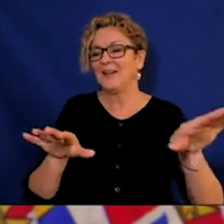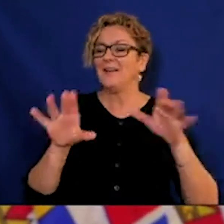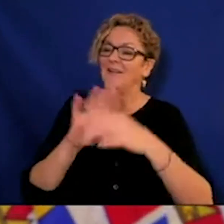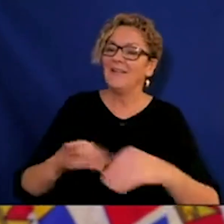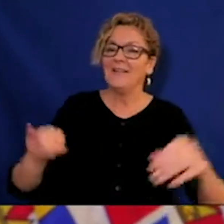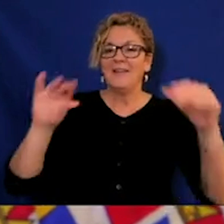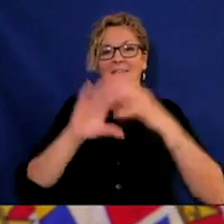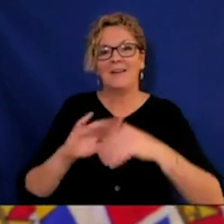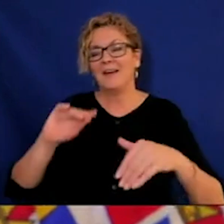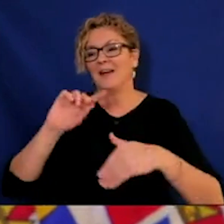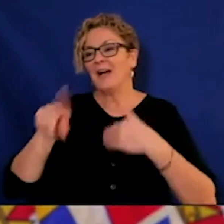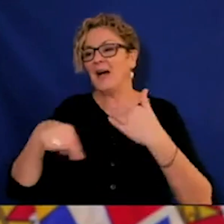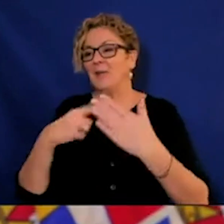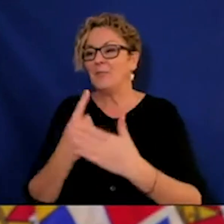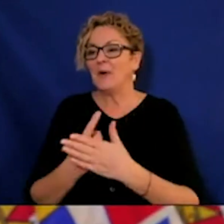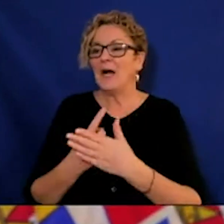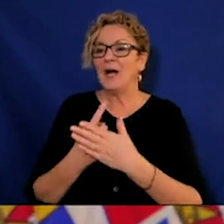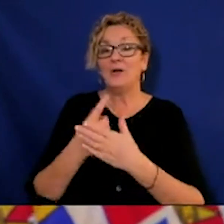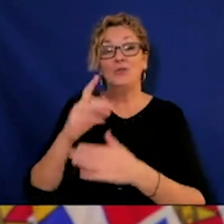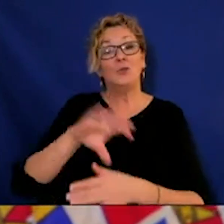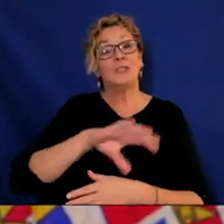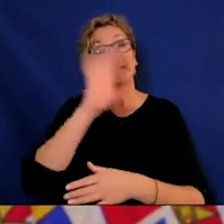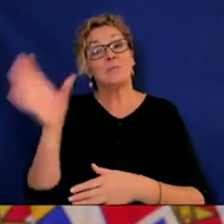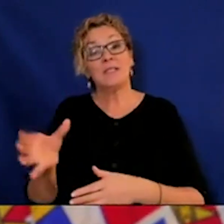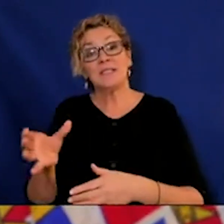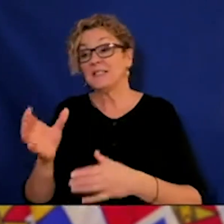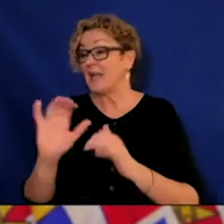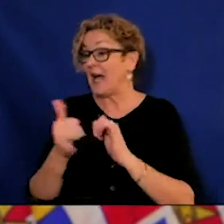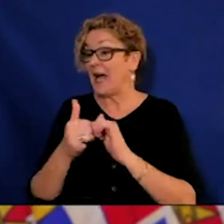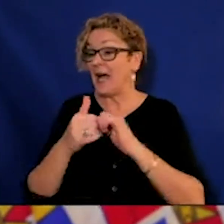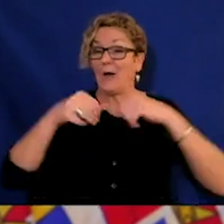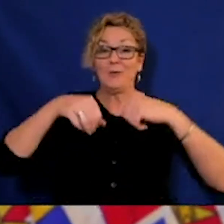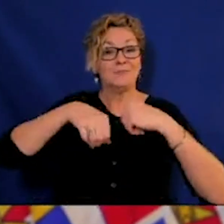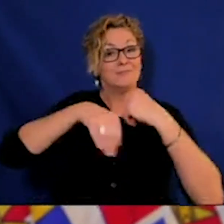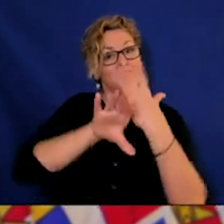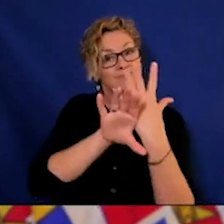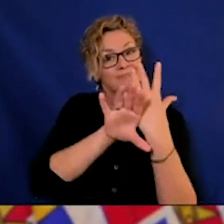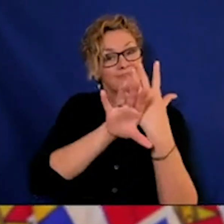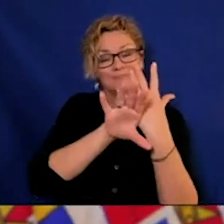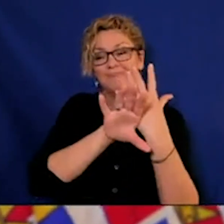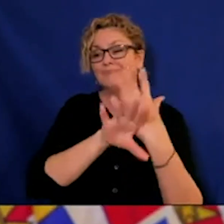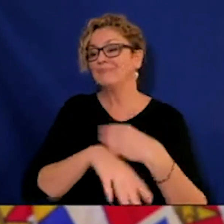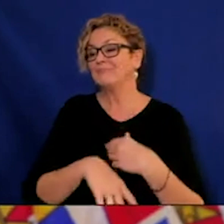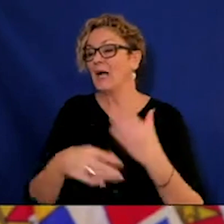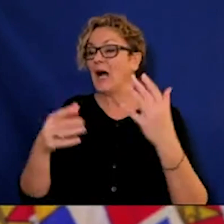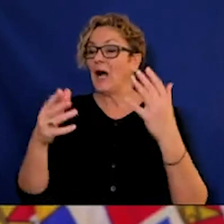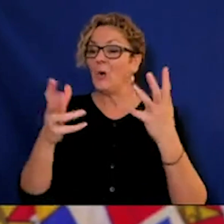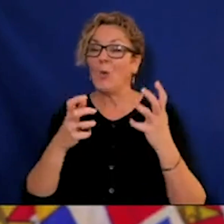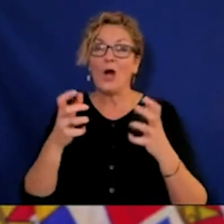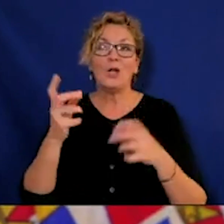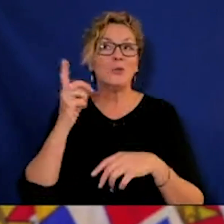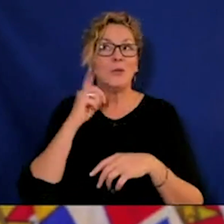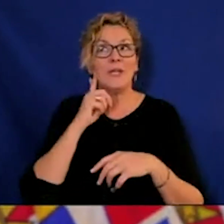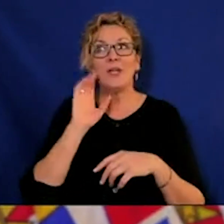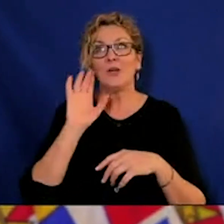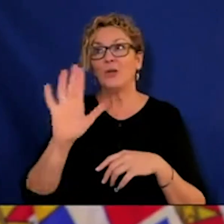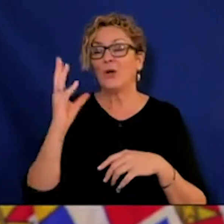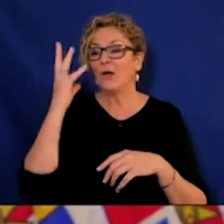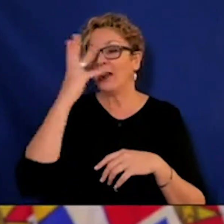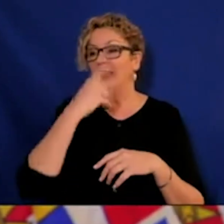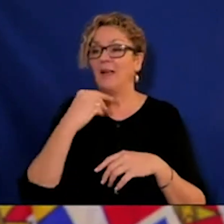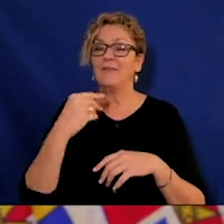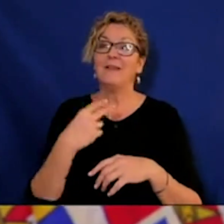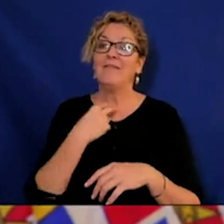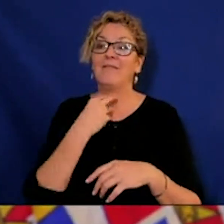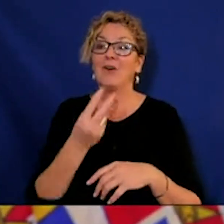only over Zoom or phone. You know what's coming. This is for the minister, too. I'm not going to ask you to sing, but I do want to know this. In the spirit of the